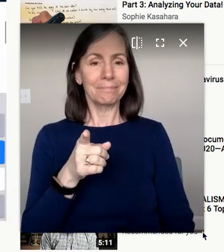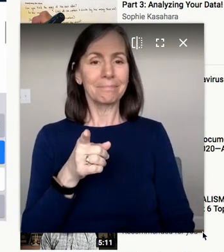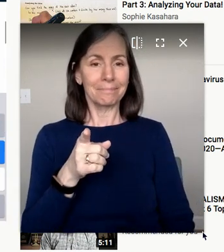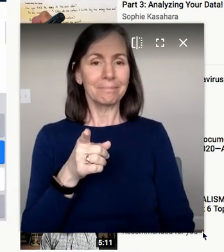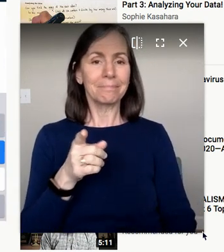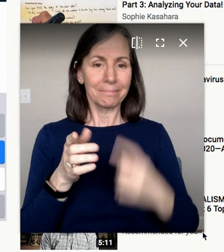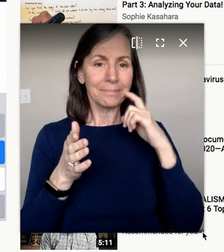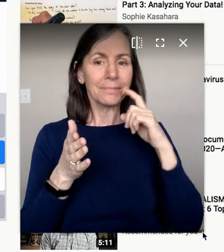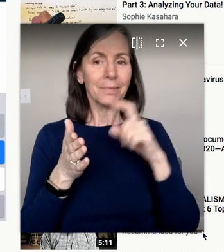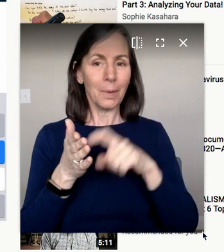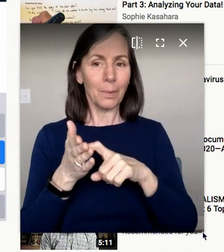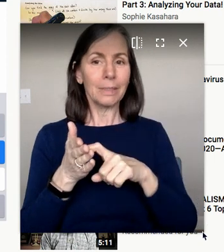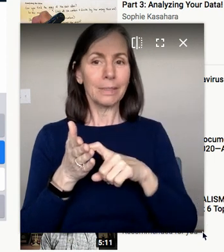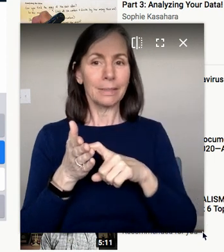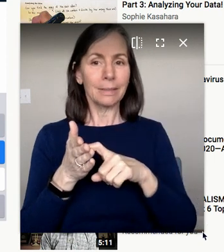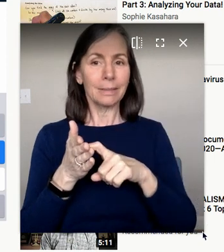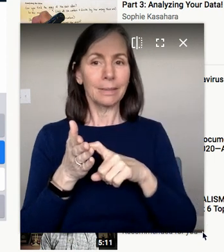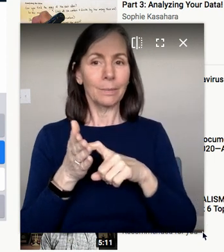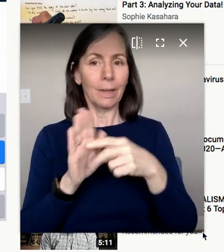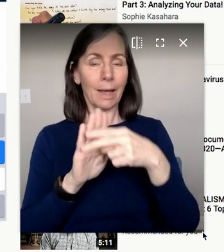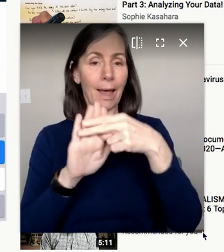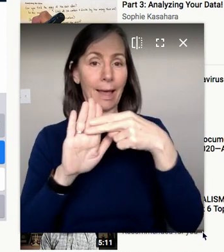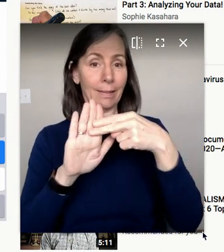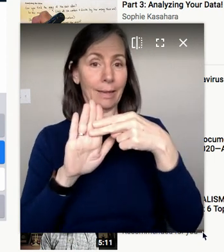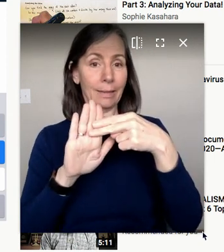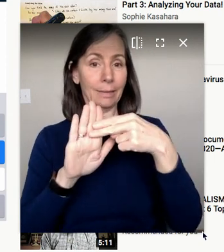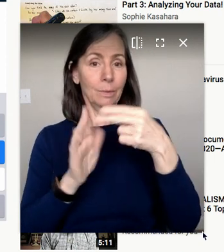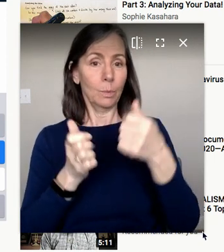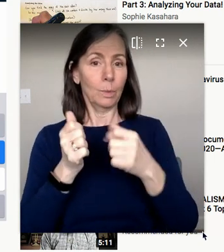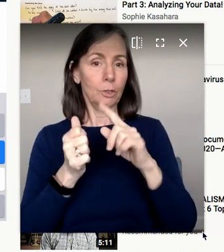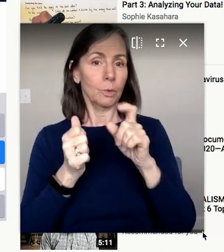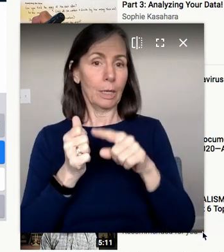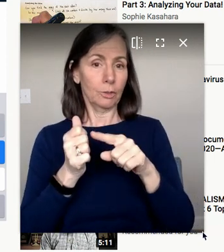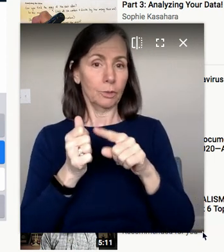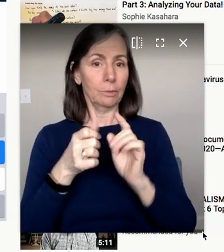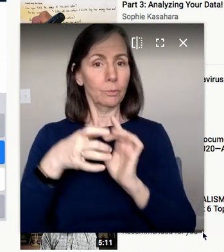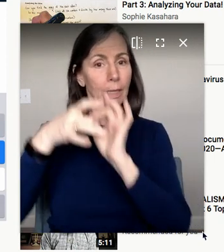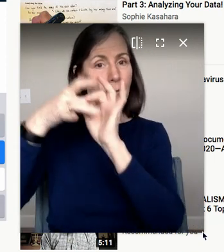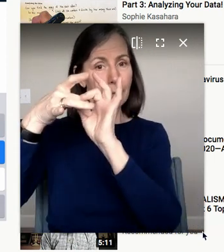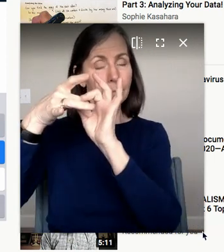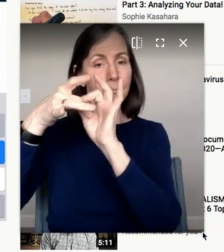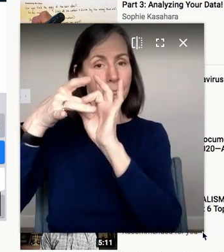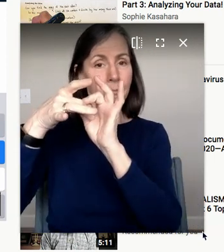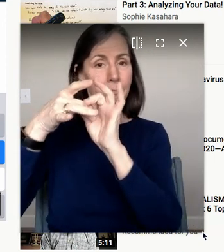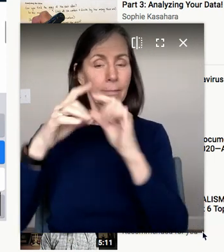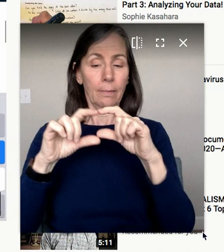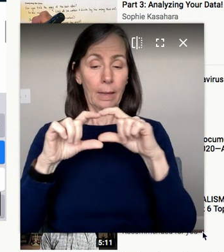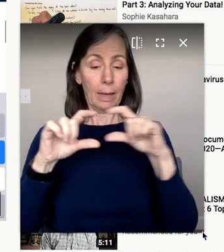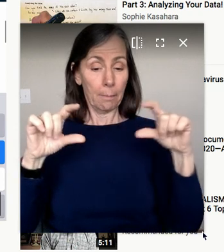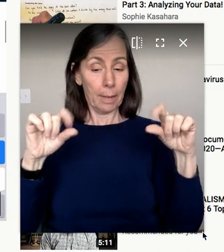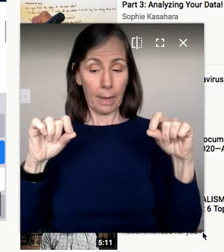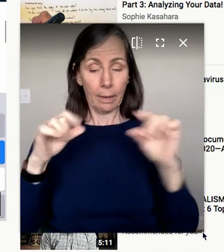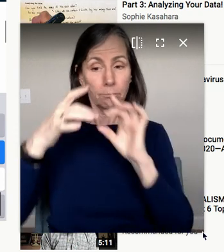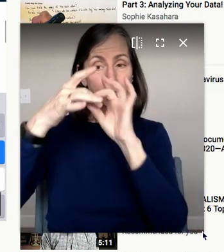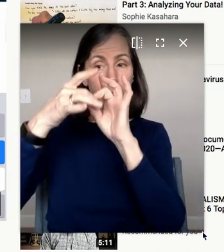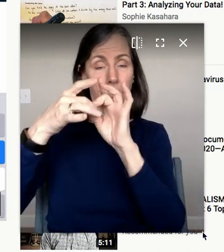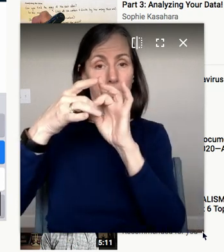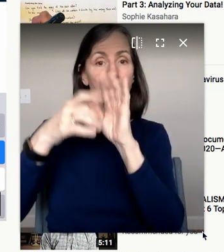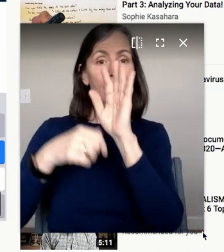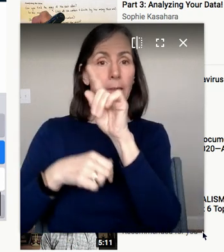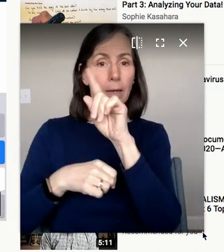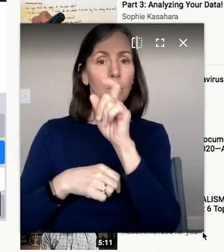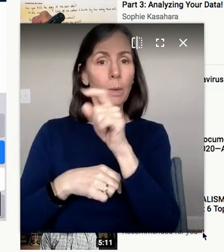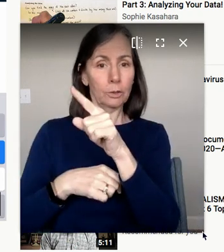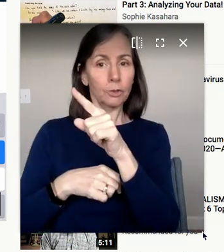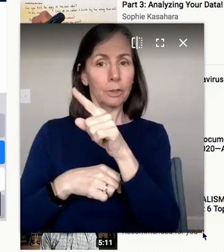notice that it highlights the question that this blank goes with. So in the top left,